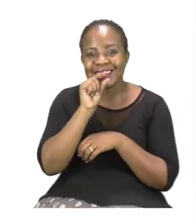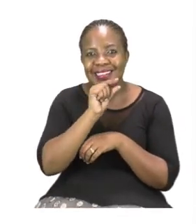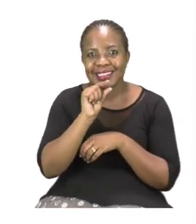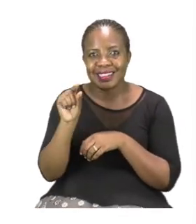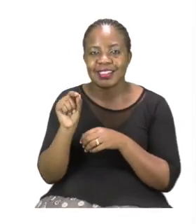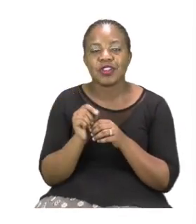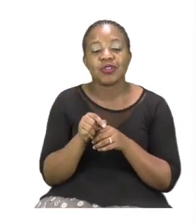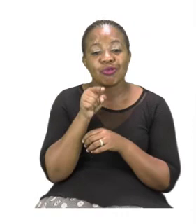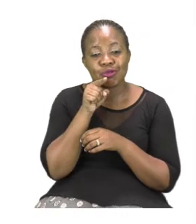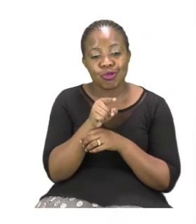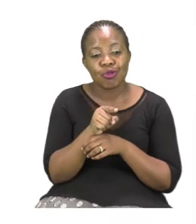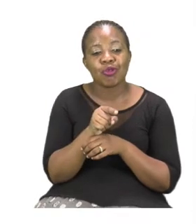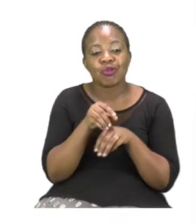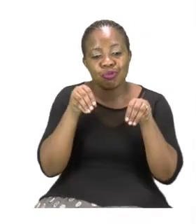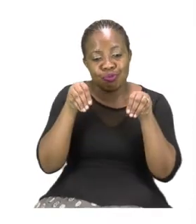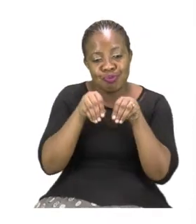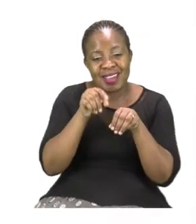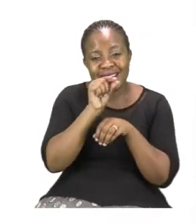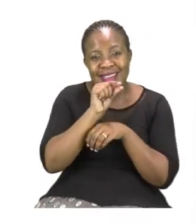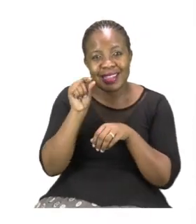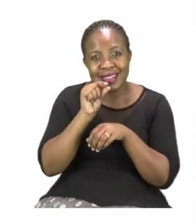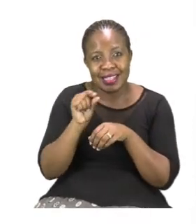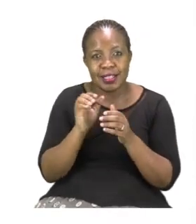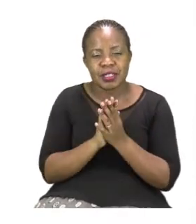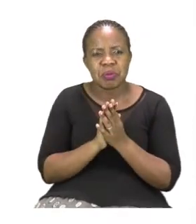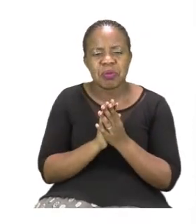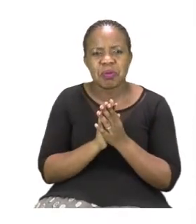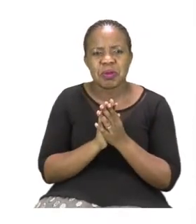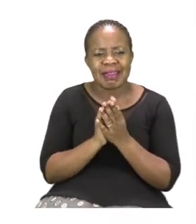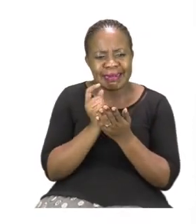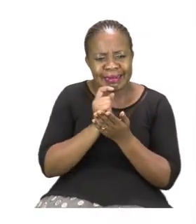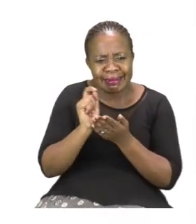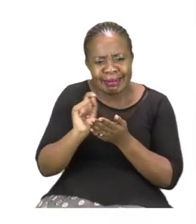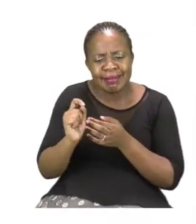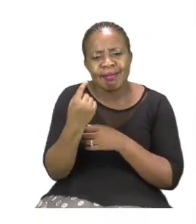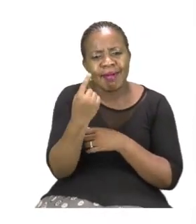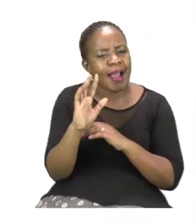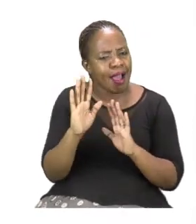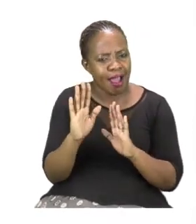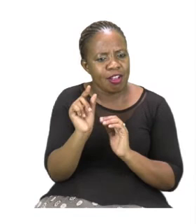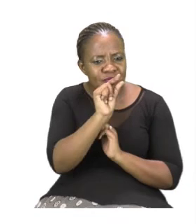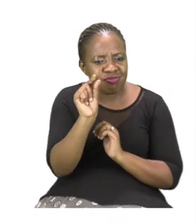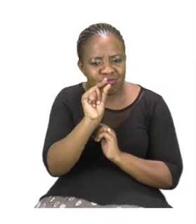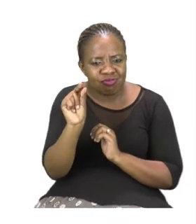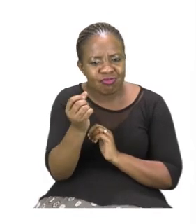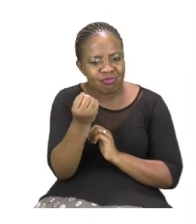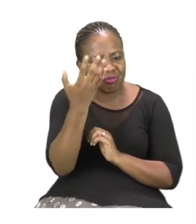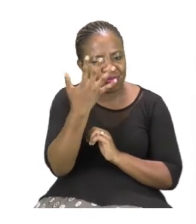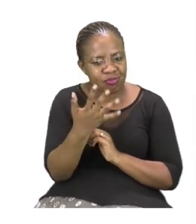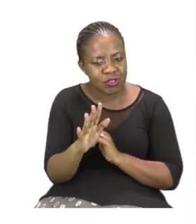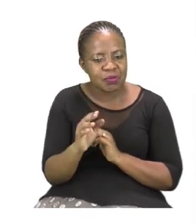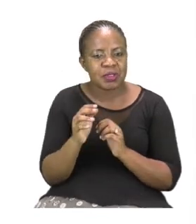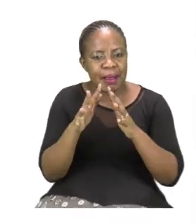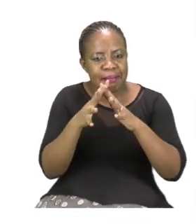sentences, but instead of making them from scratch, the words are already there. It is